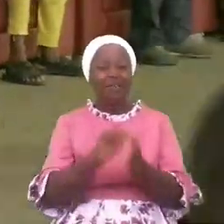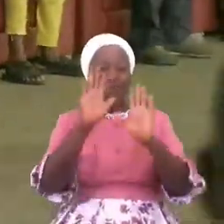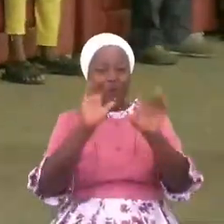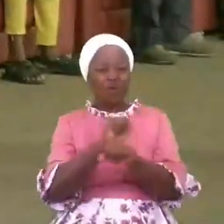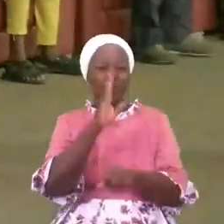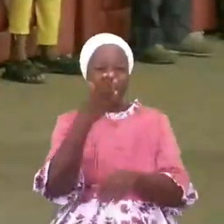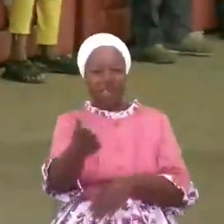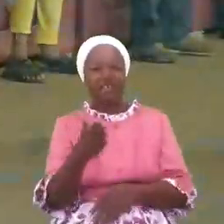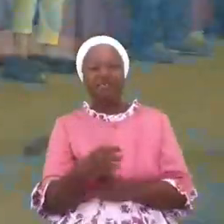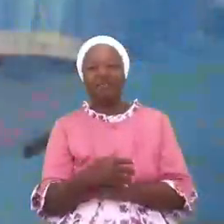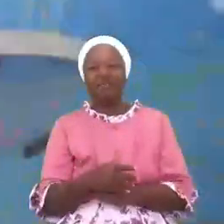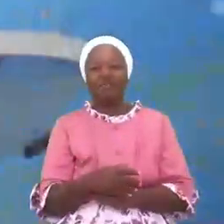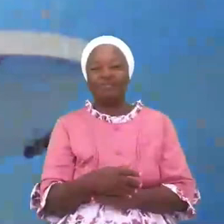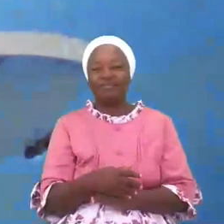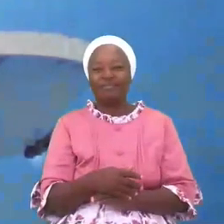My miracle.